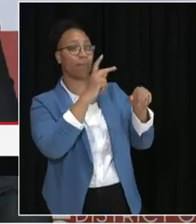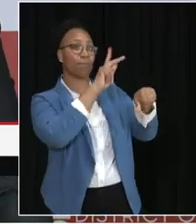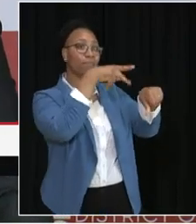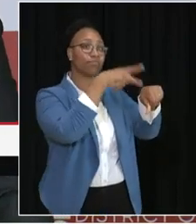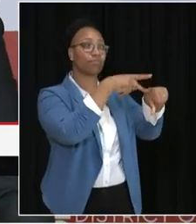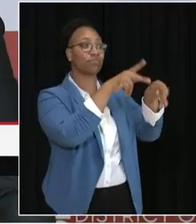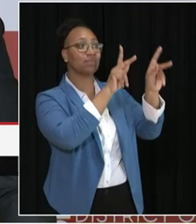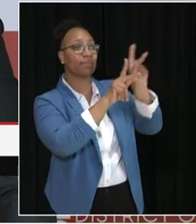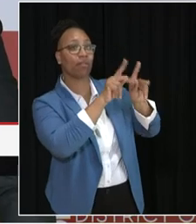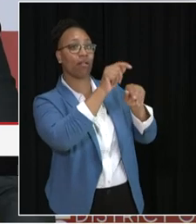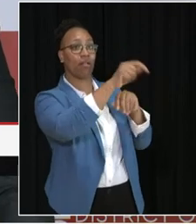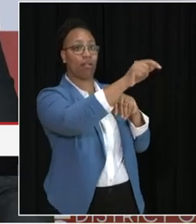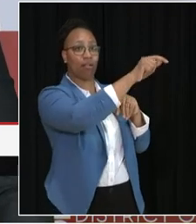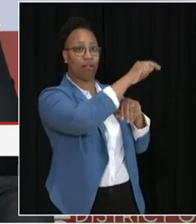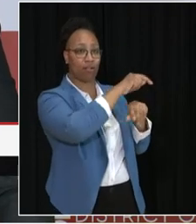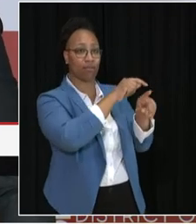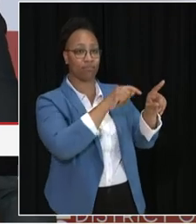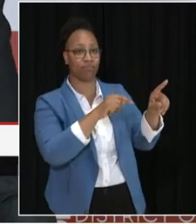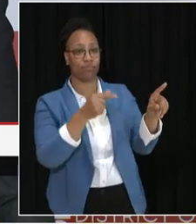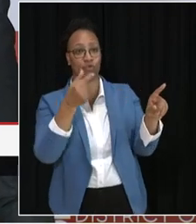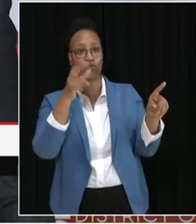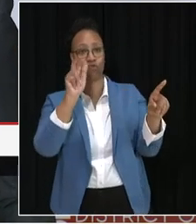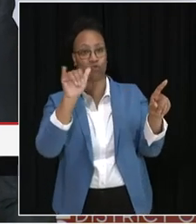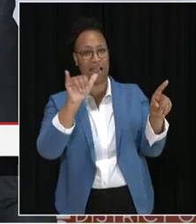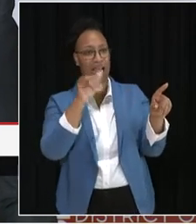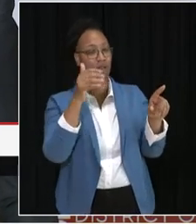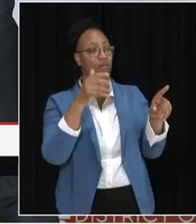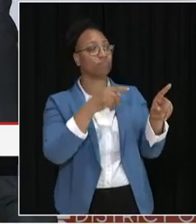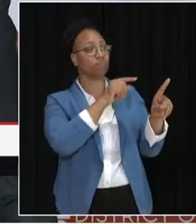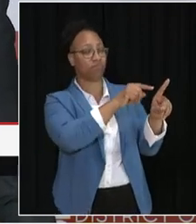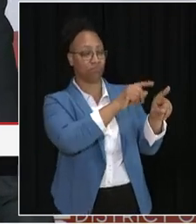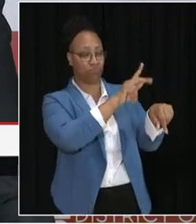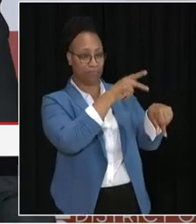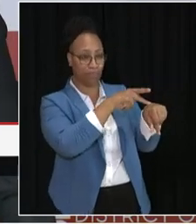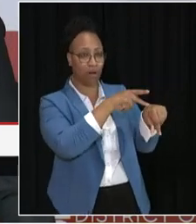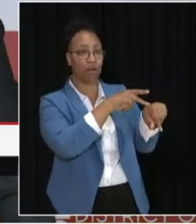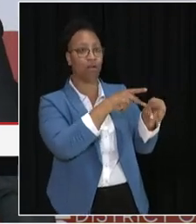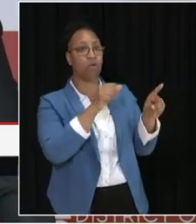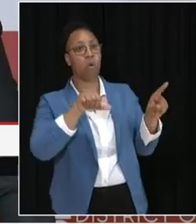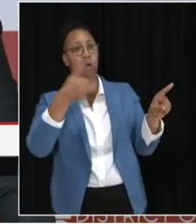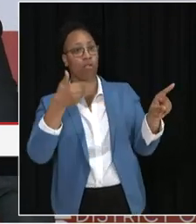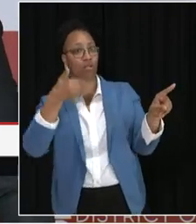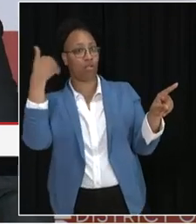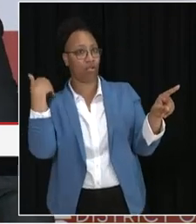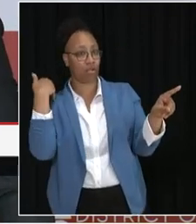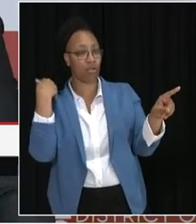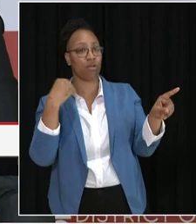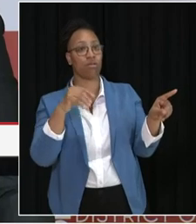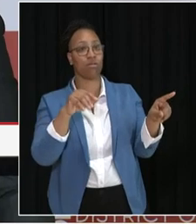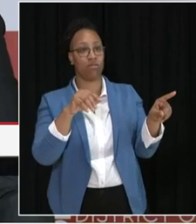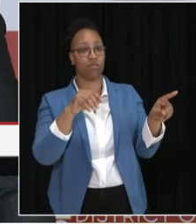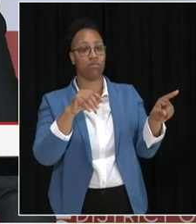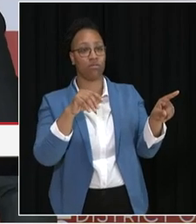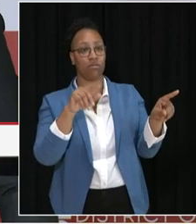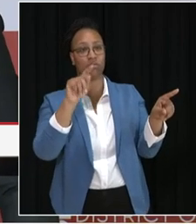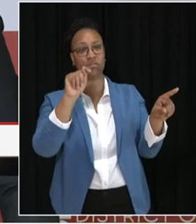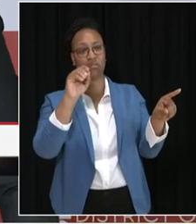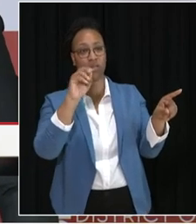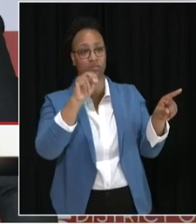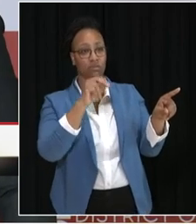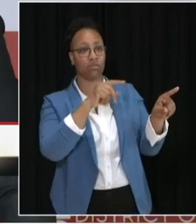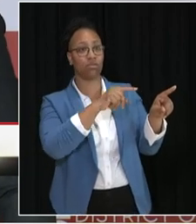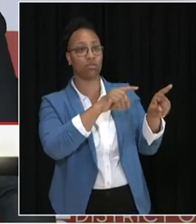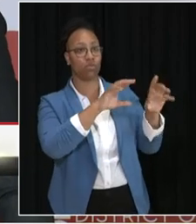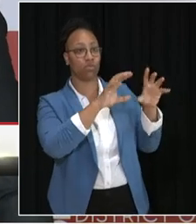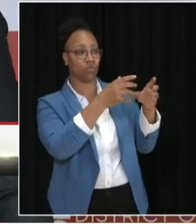in the DC Public School at Stanton Elementary School. He is on the engagement tour and speaking with the community about his vision for